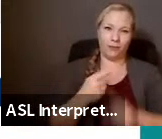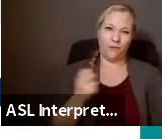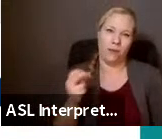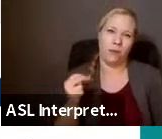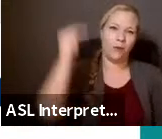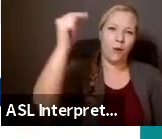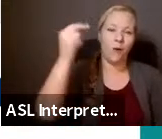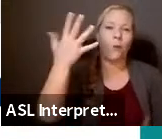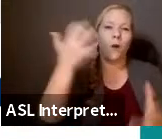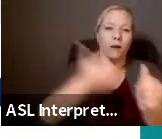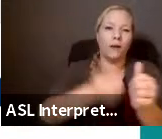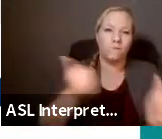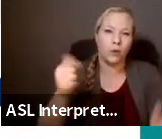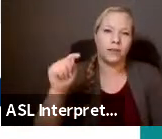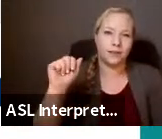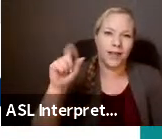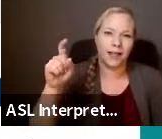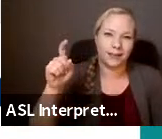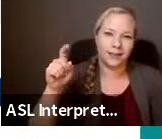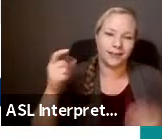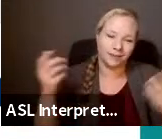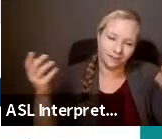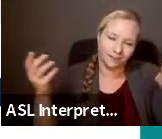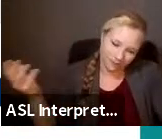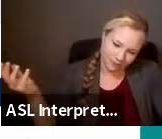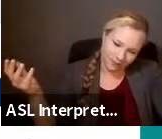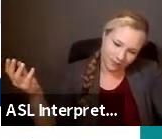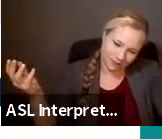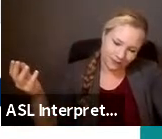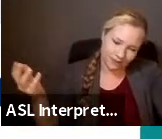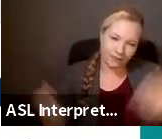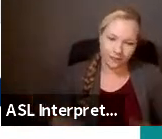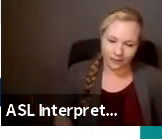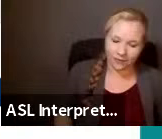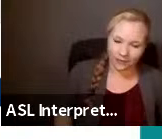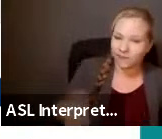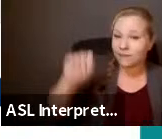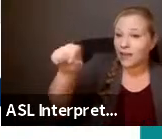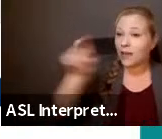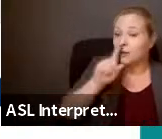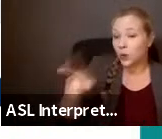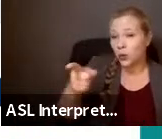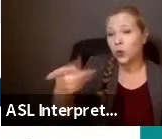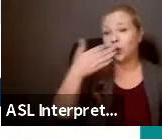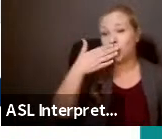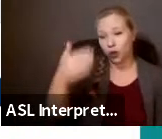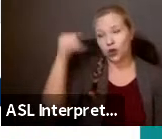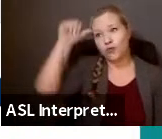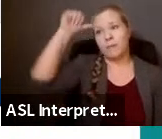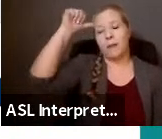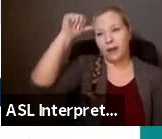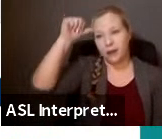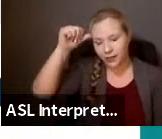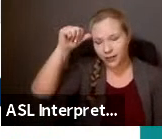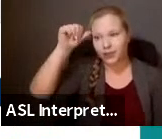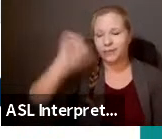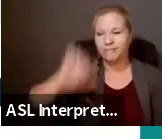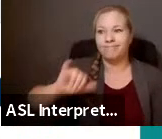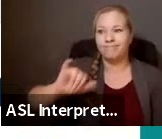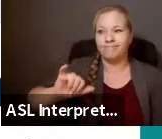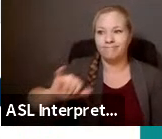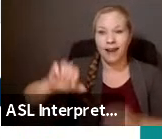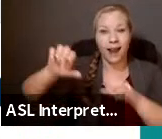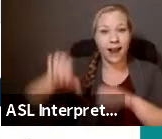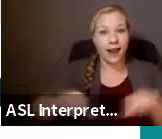Yeah, and it's a really good reminder, Michael, that beyond active transportation, there's a lot